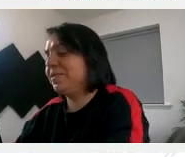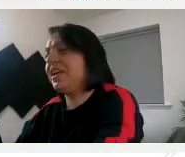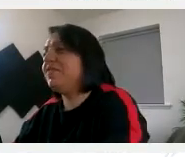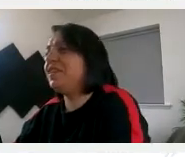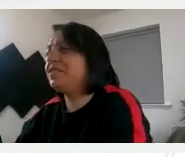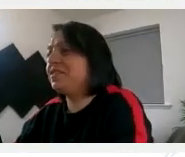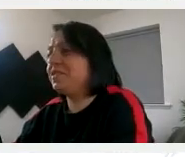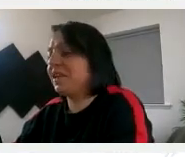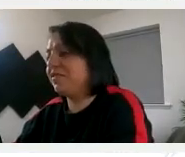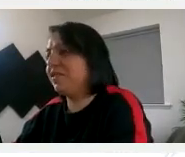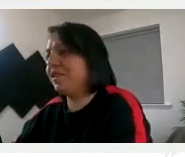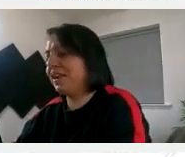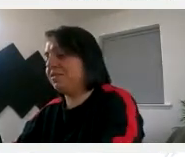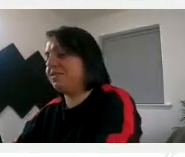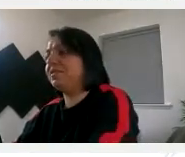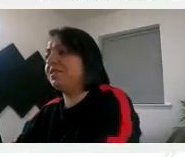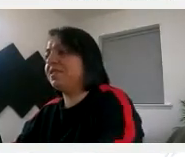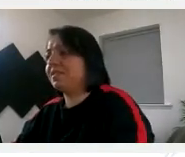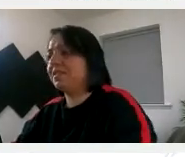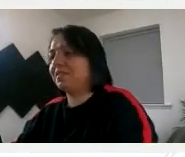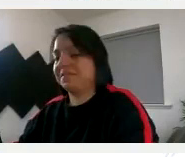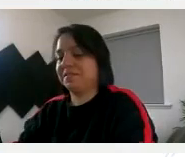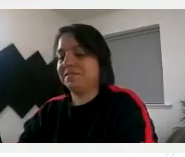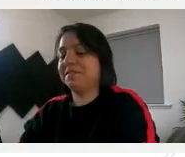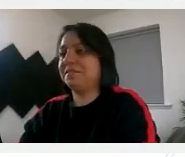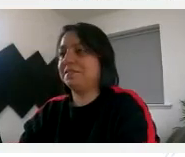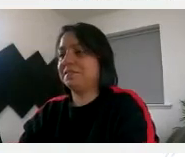will definitely fit into the UK if you love a Nando's.